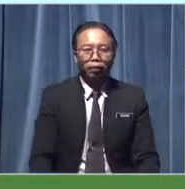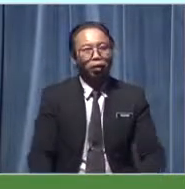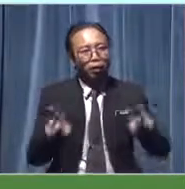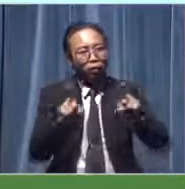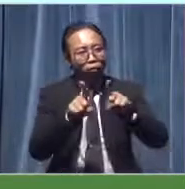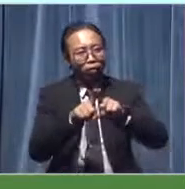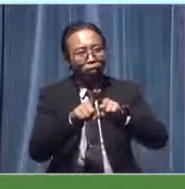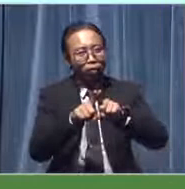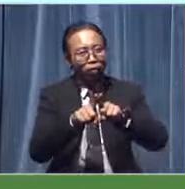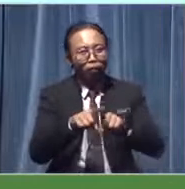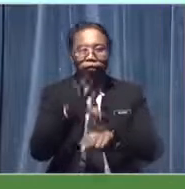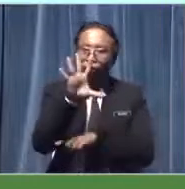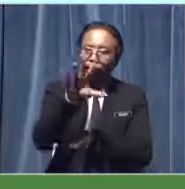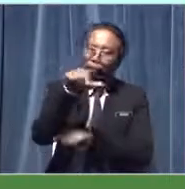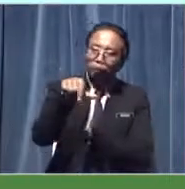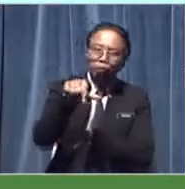equals